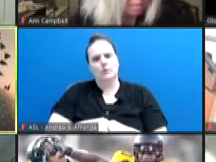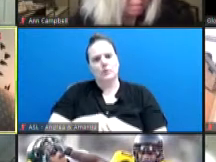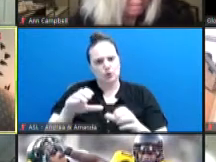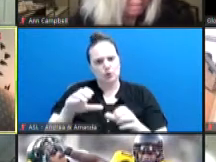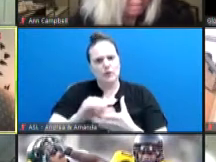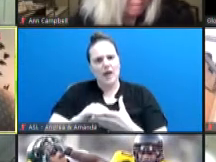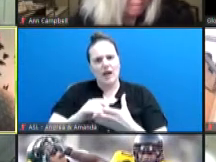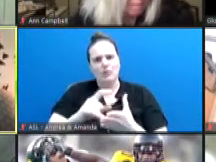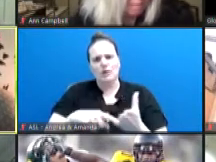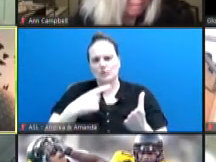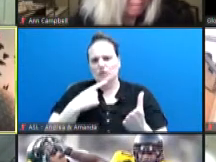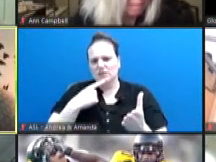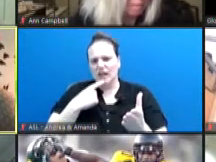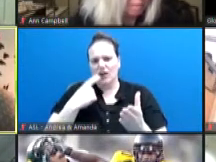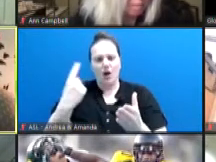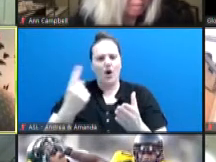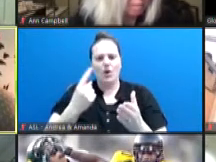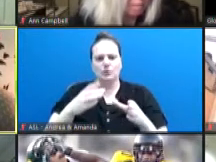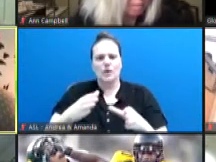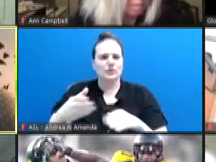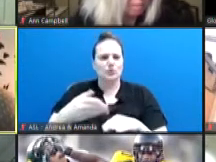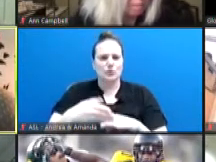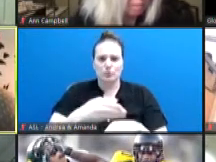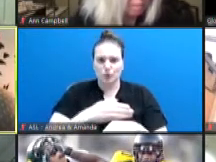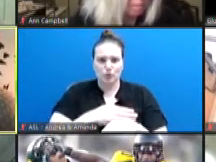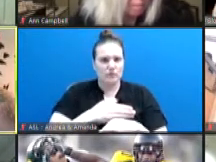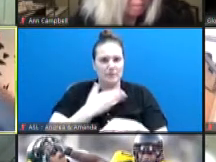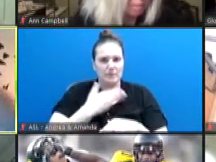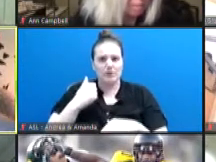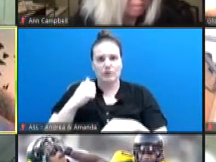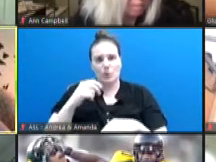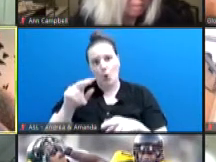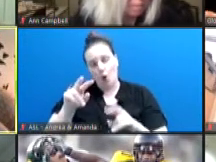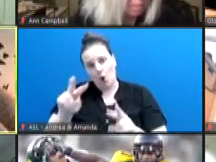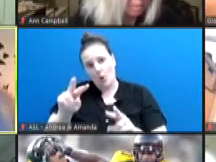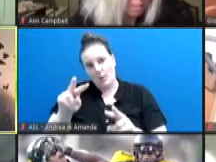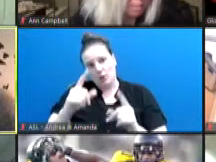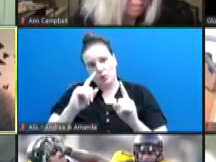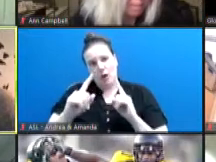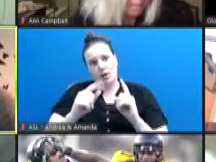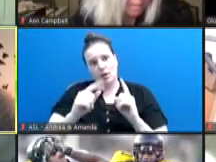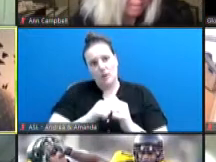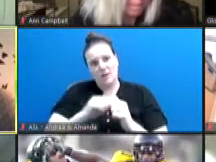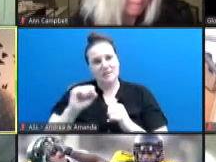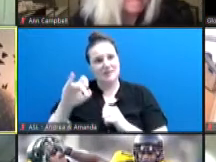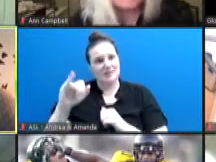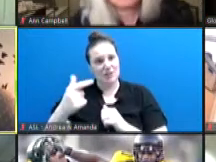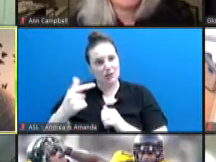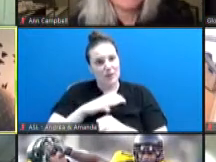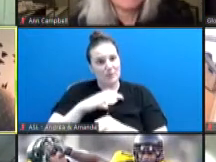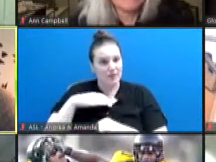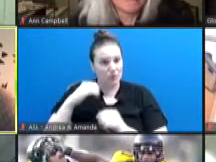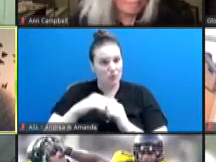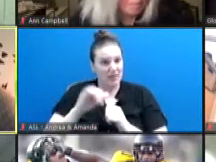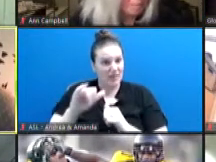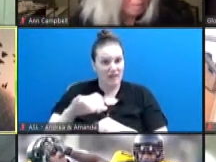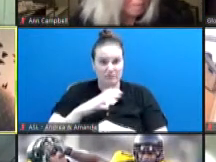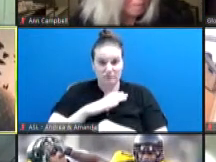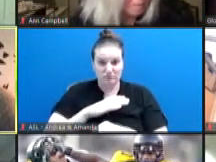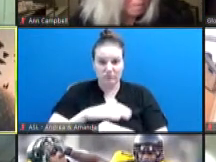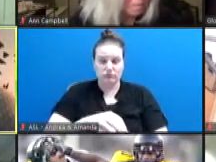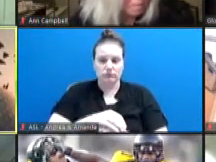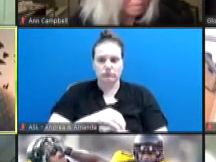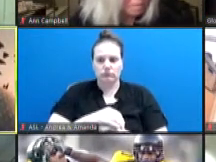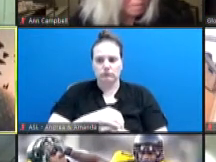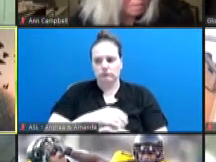but there's always ways to improve and do better. So we'll look forward to talking with the steering committee about that for sure. Thank